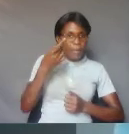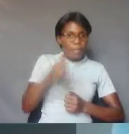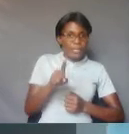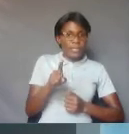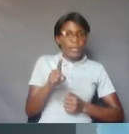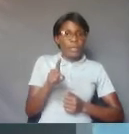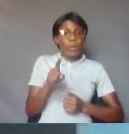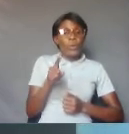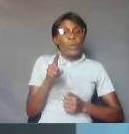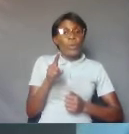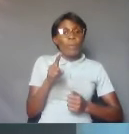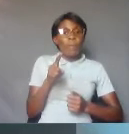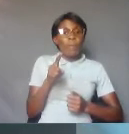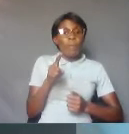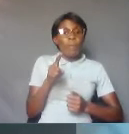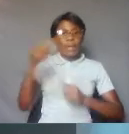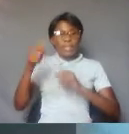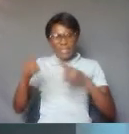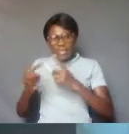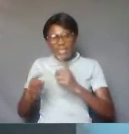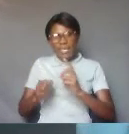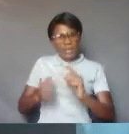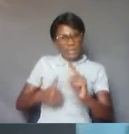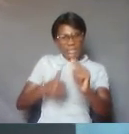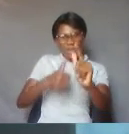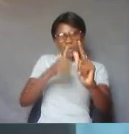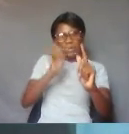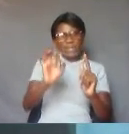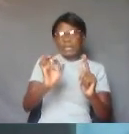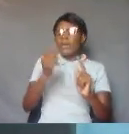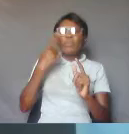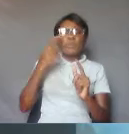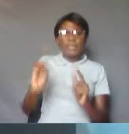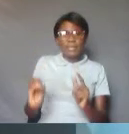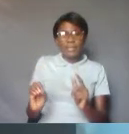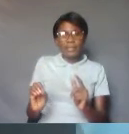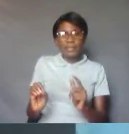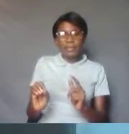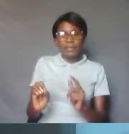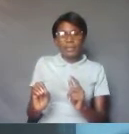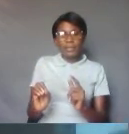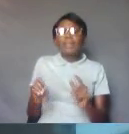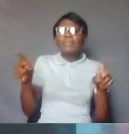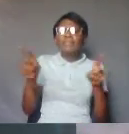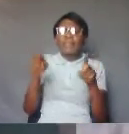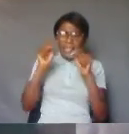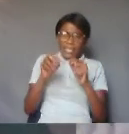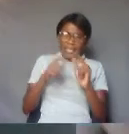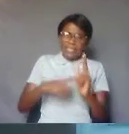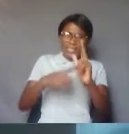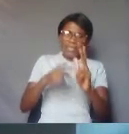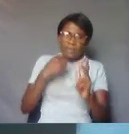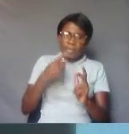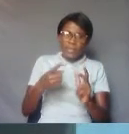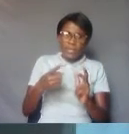see until there's actually that communal sharing of food. It's in community that they finally